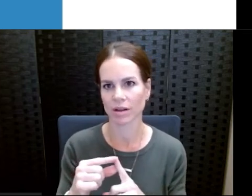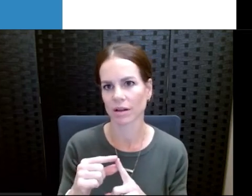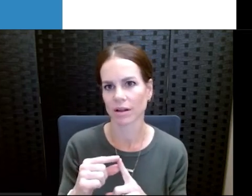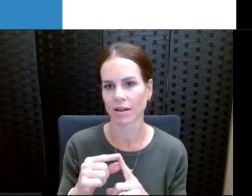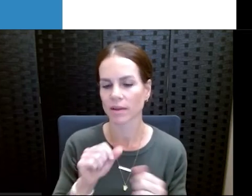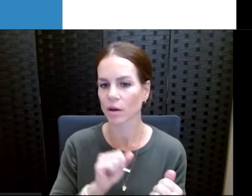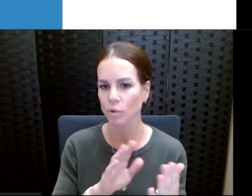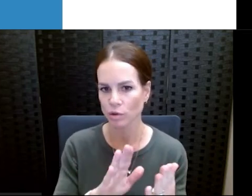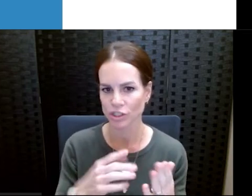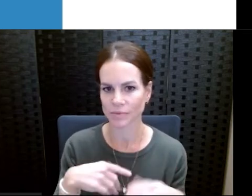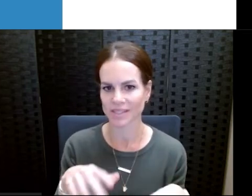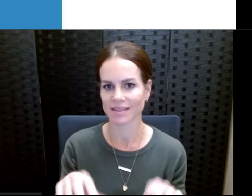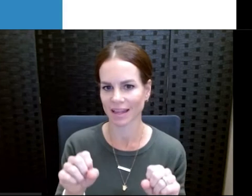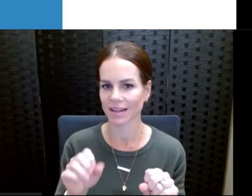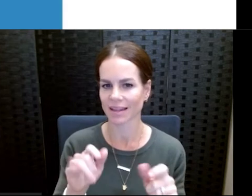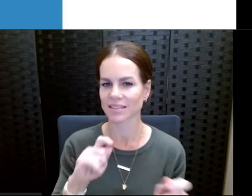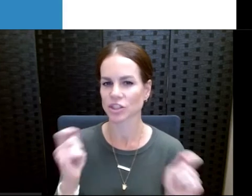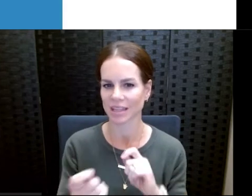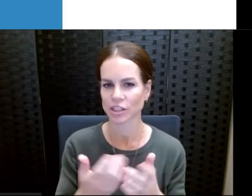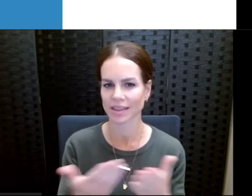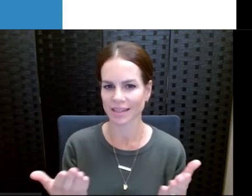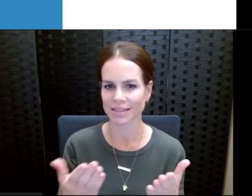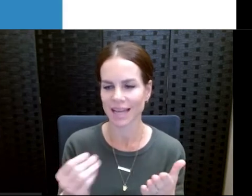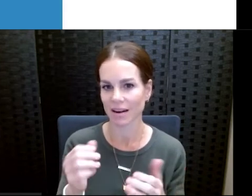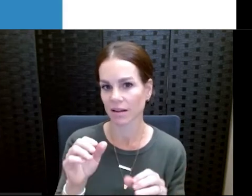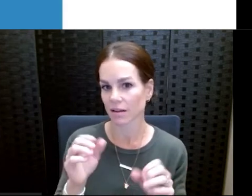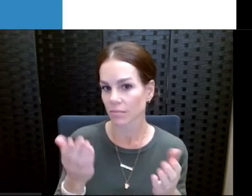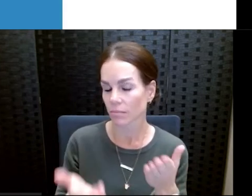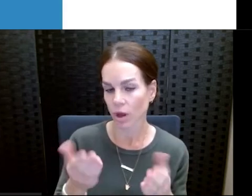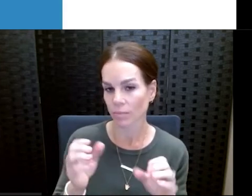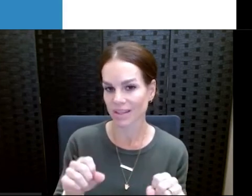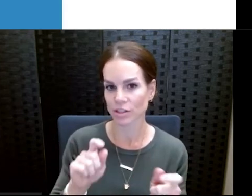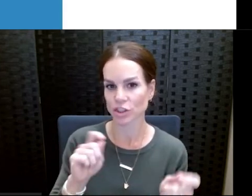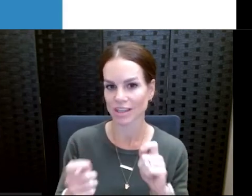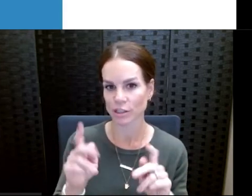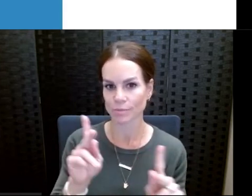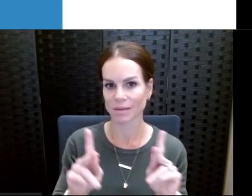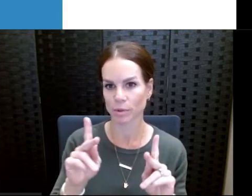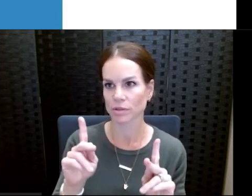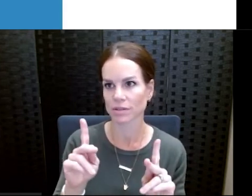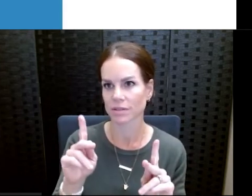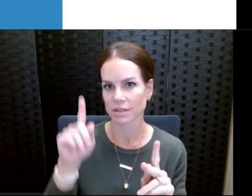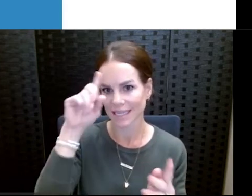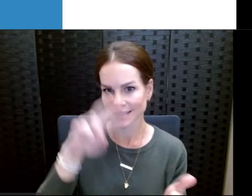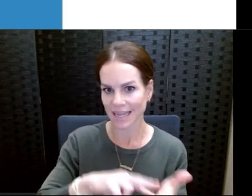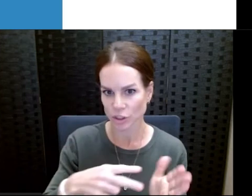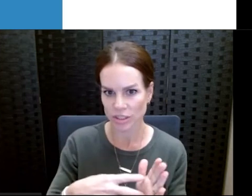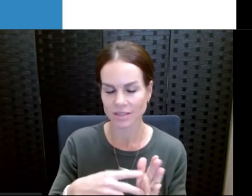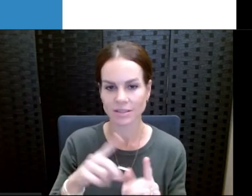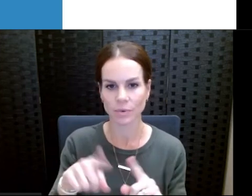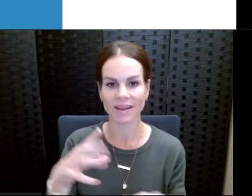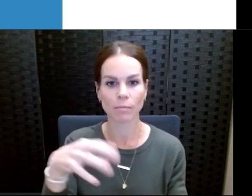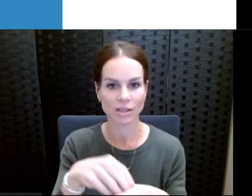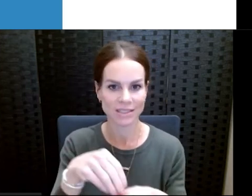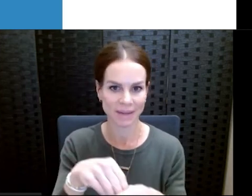programs, how we word our approaches that we take to change things. And maybe we